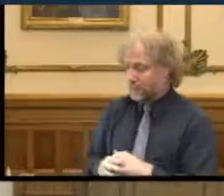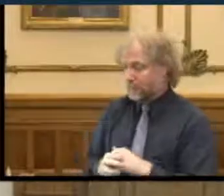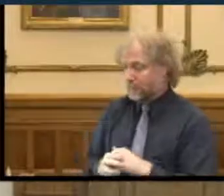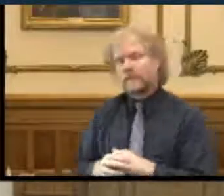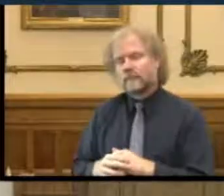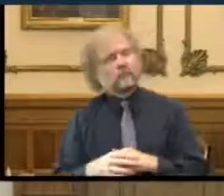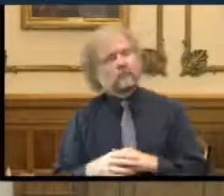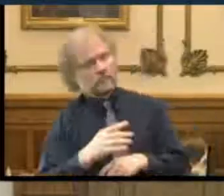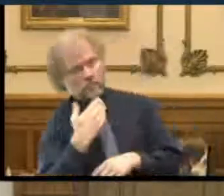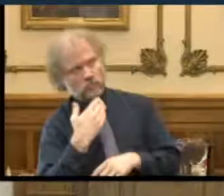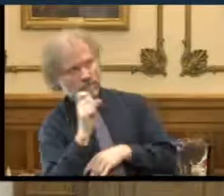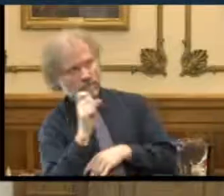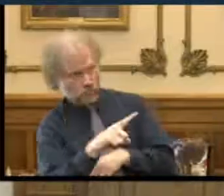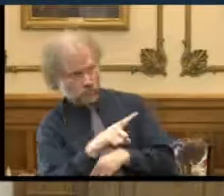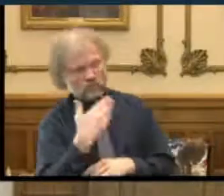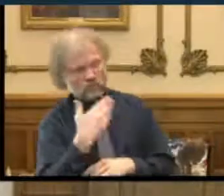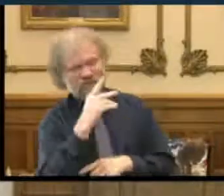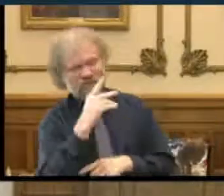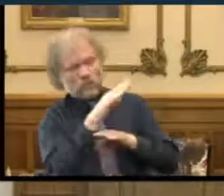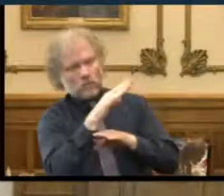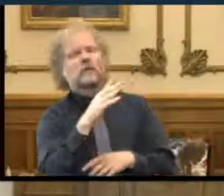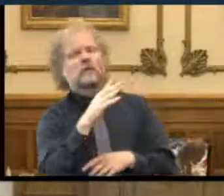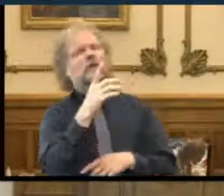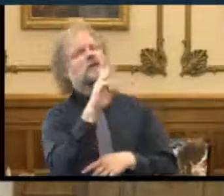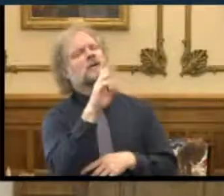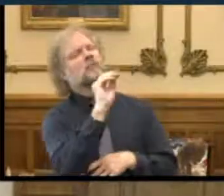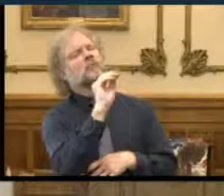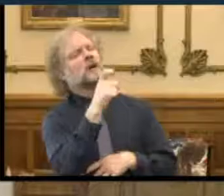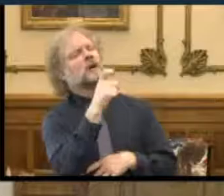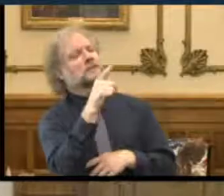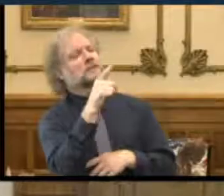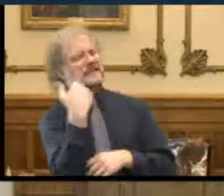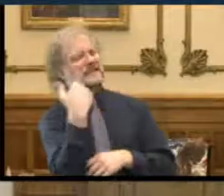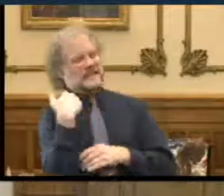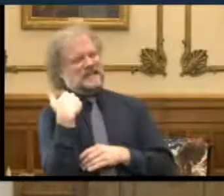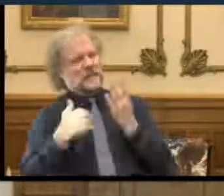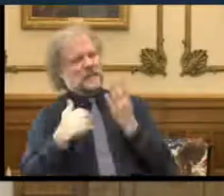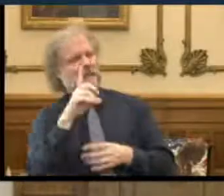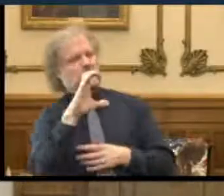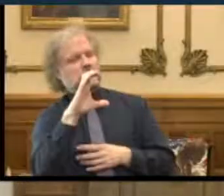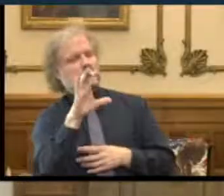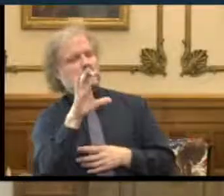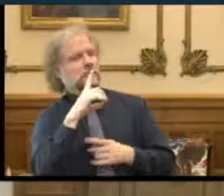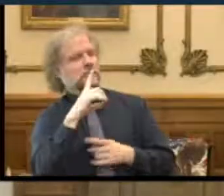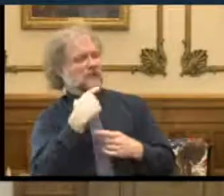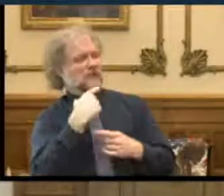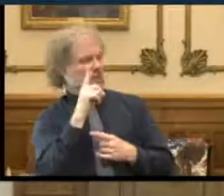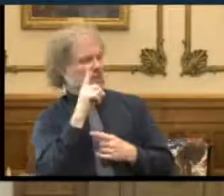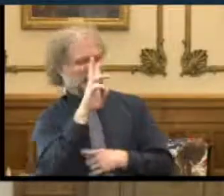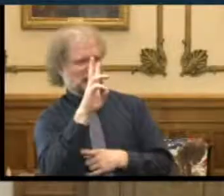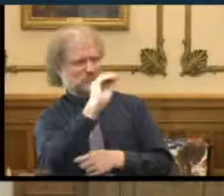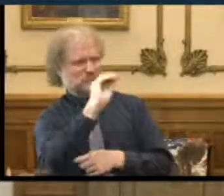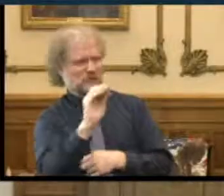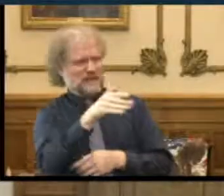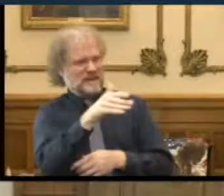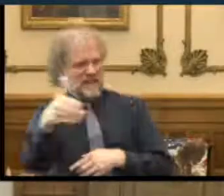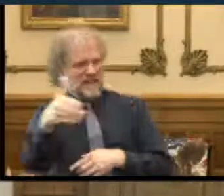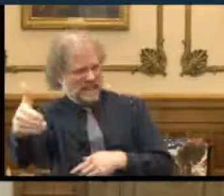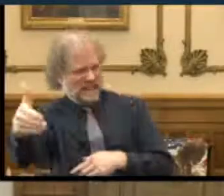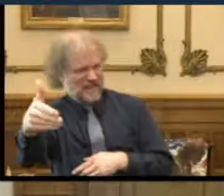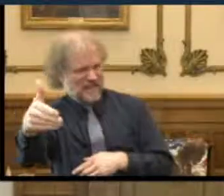Good afternoon, Governor. Dr. Box, late last month, the CDC issued a report stating only 6% of deaths